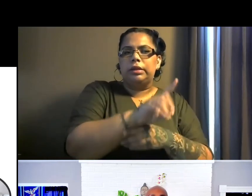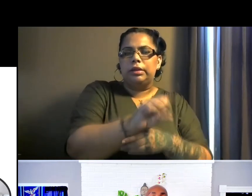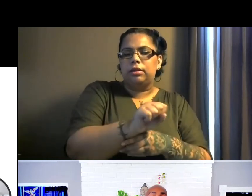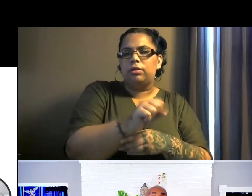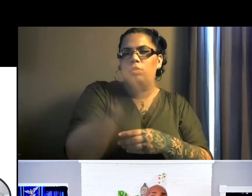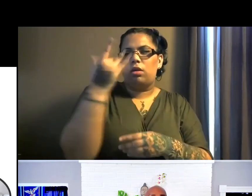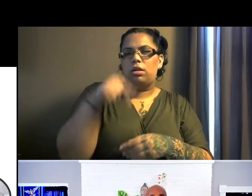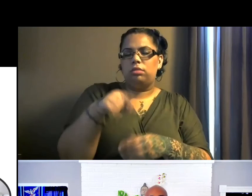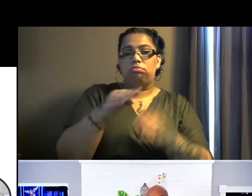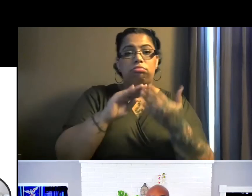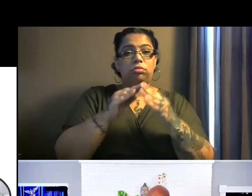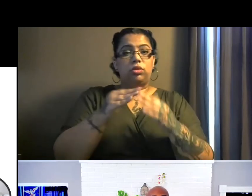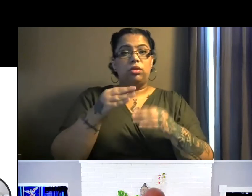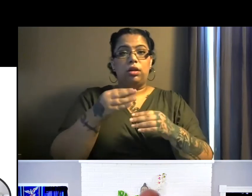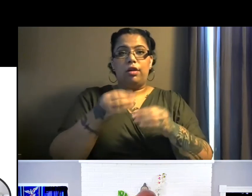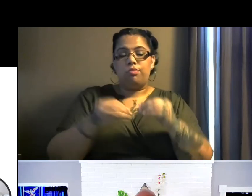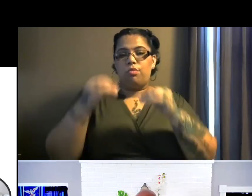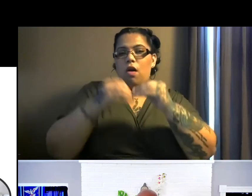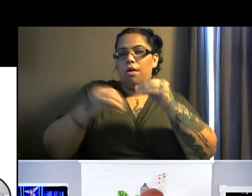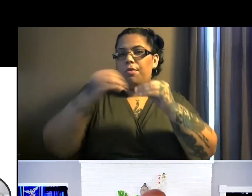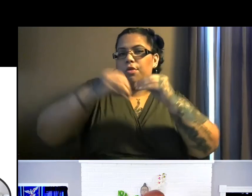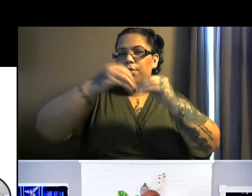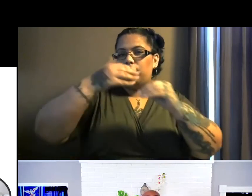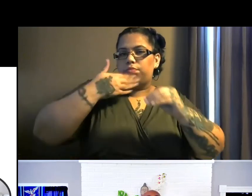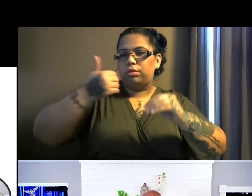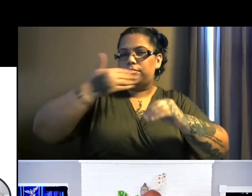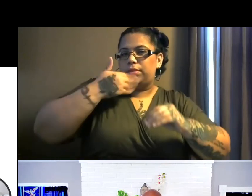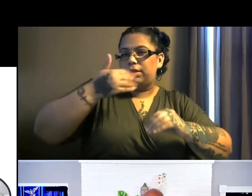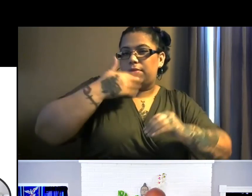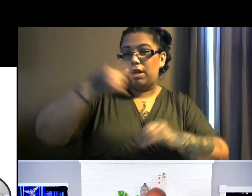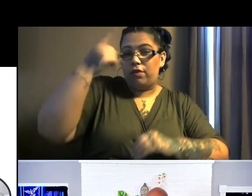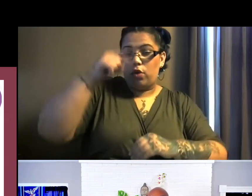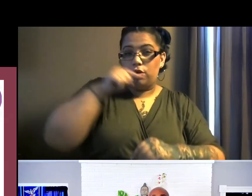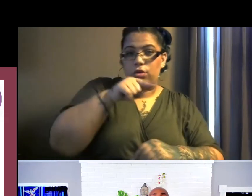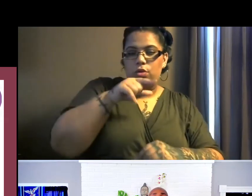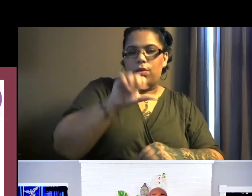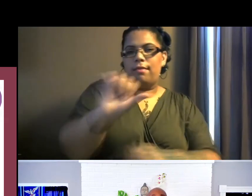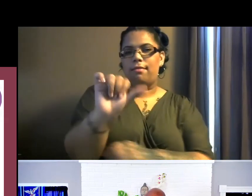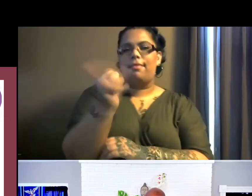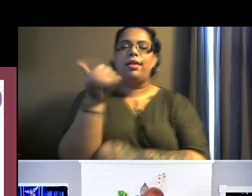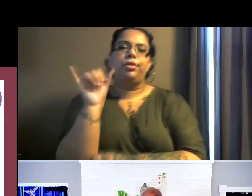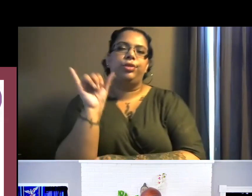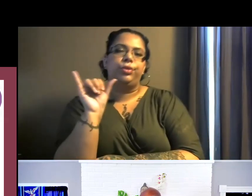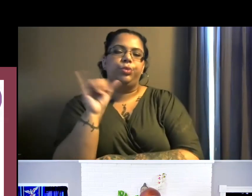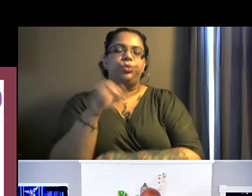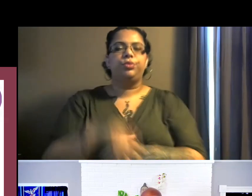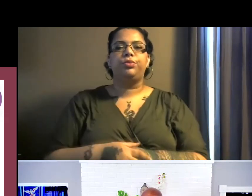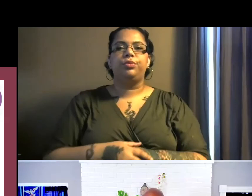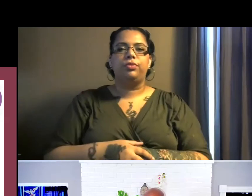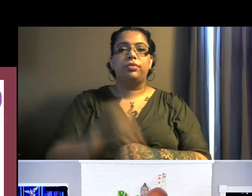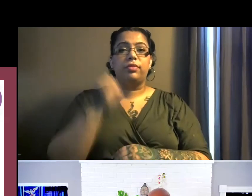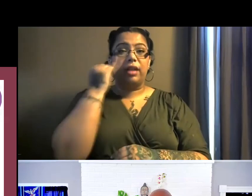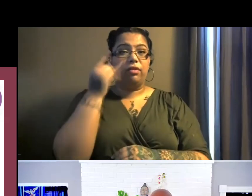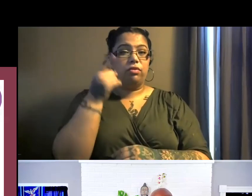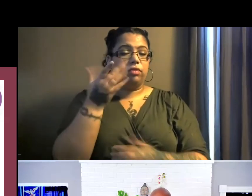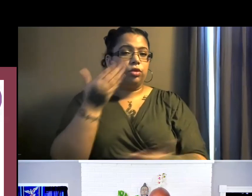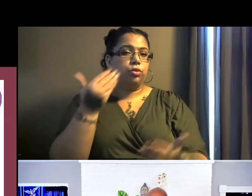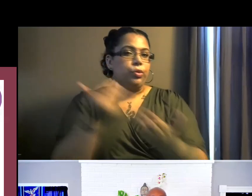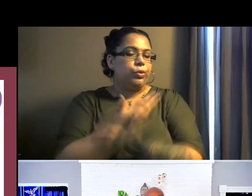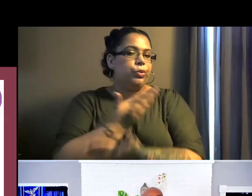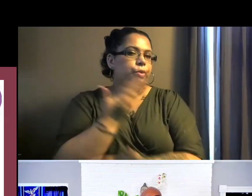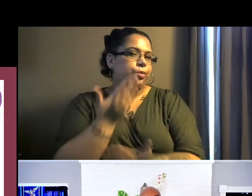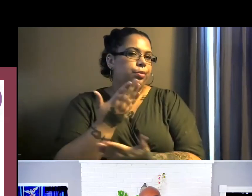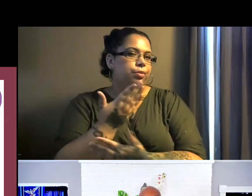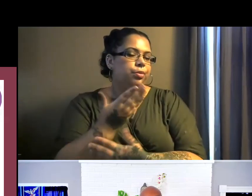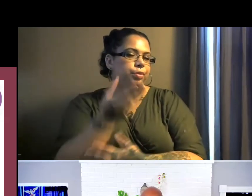do greater and greater things for you and for others. If you happen to be new, just let me give